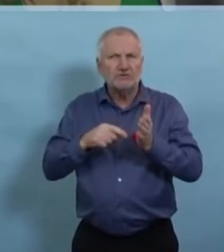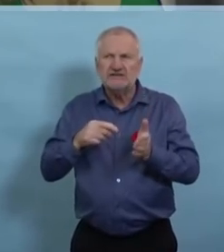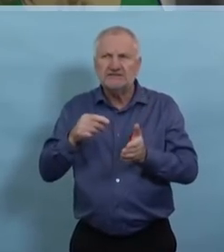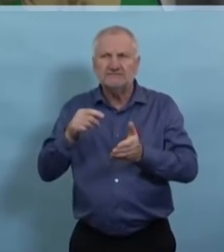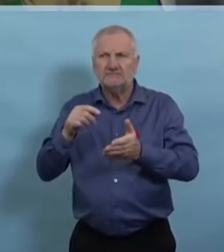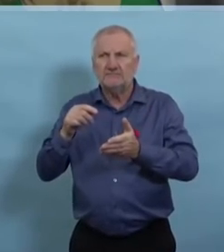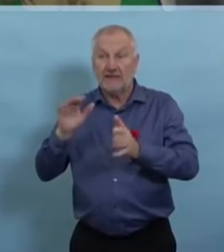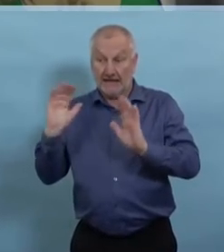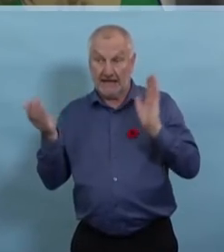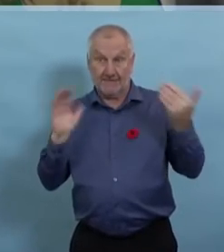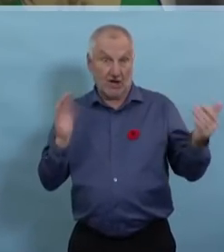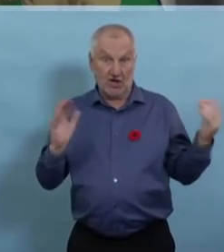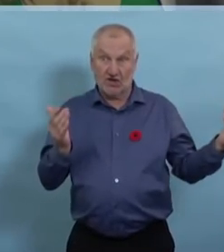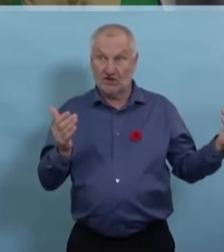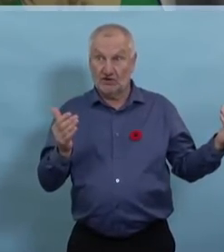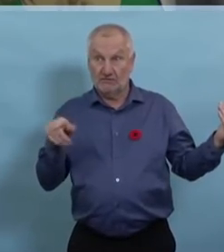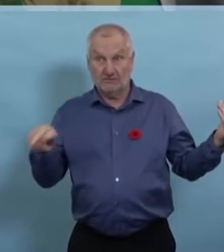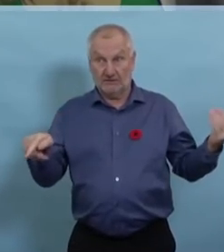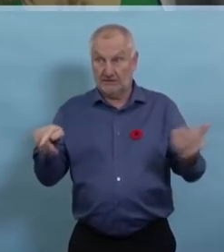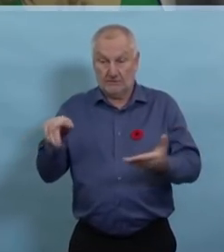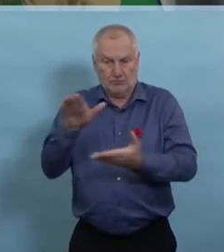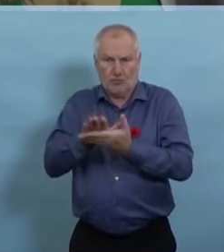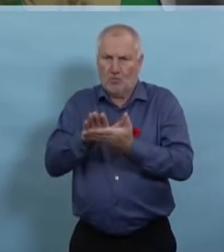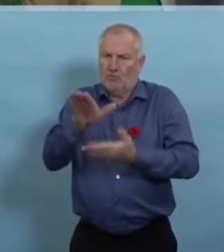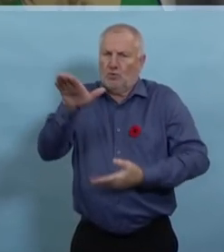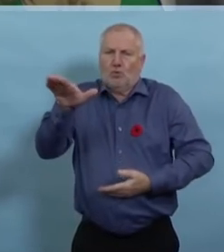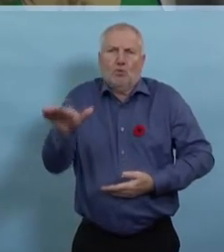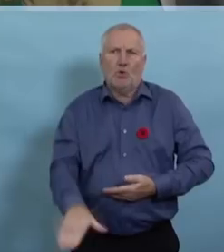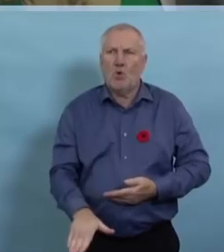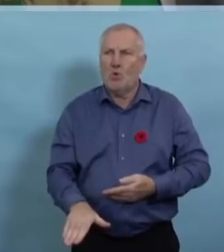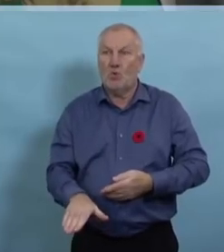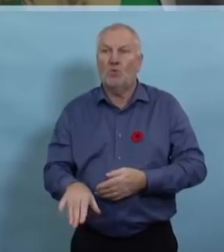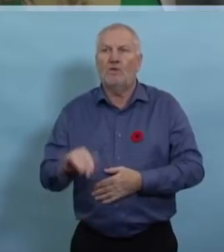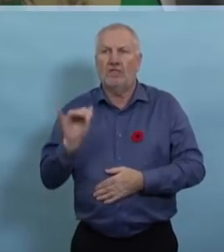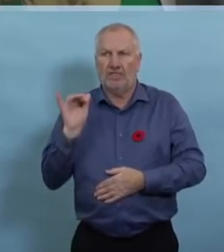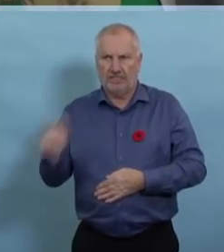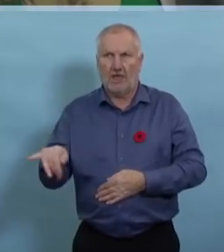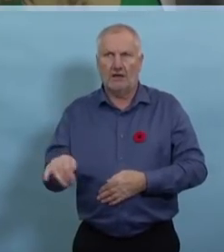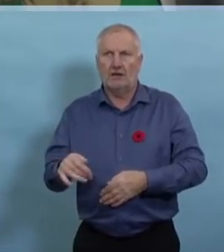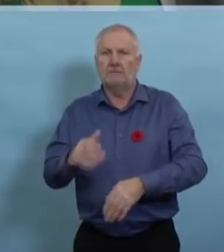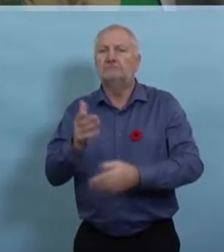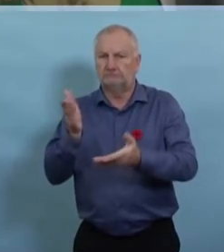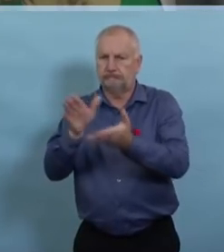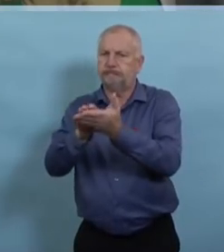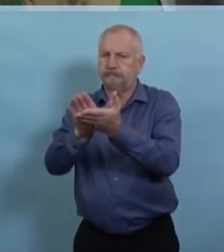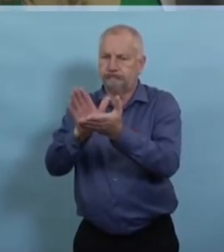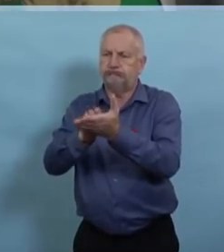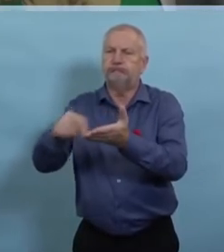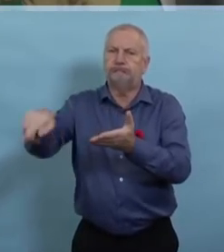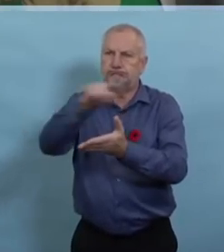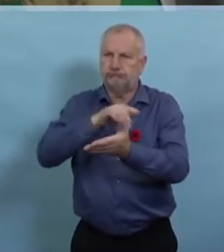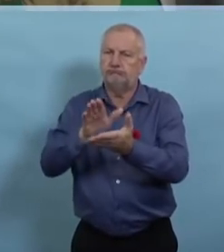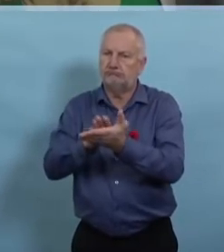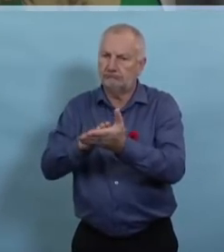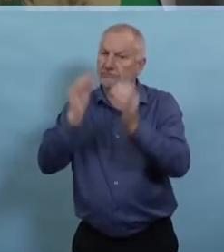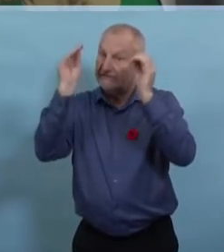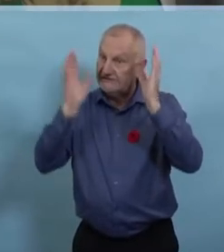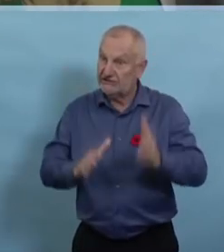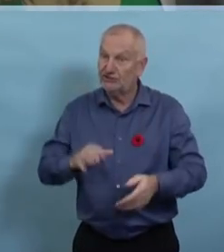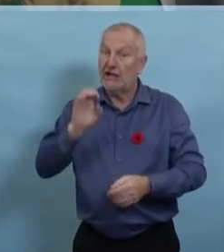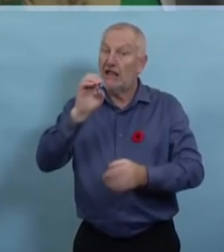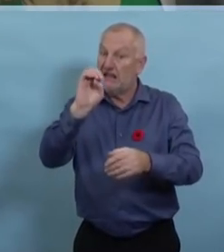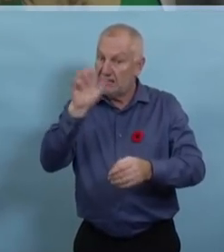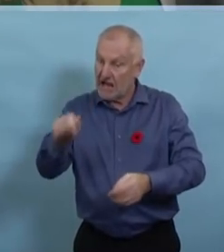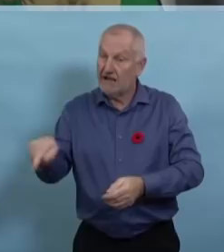low, which is a direct credit to teachers, EAs, bus drivers, janitors, those